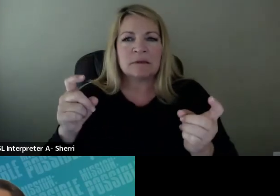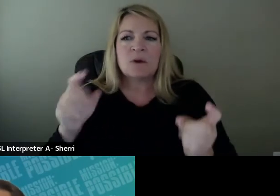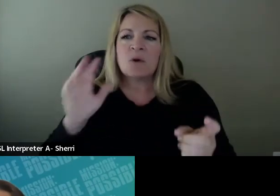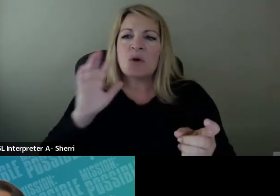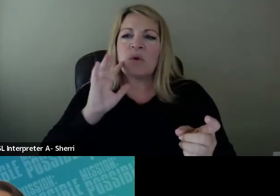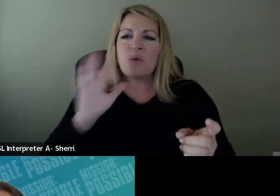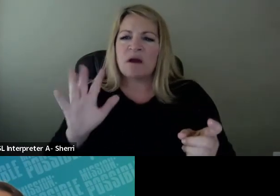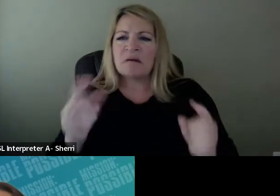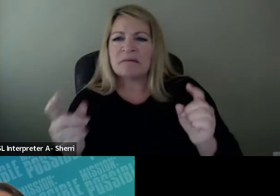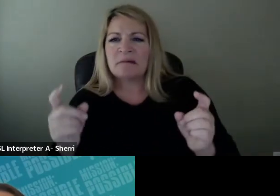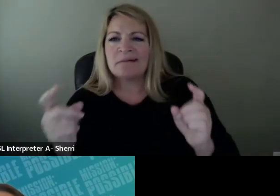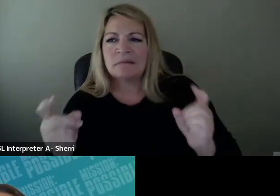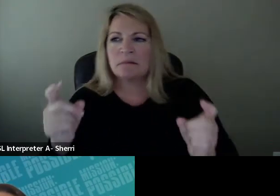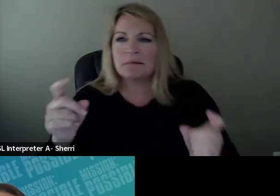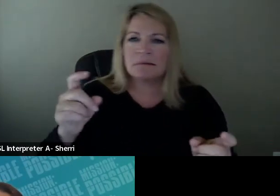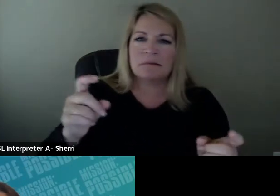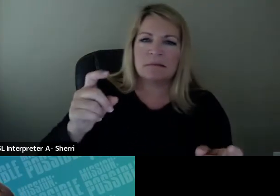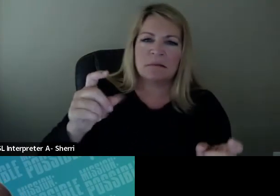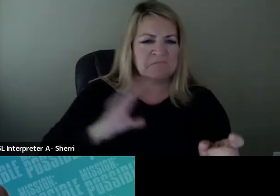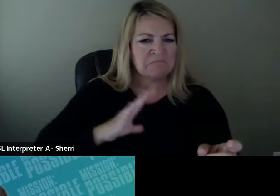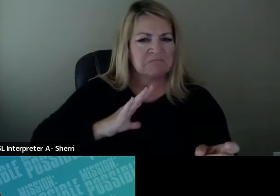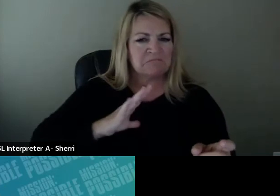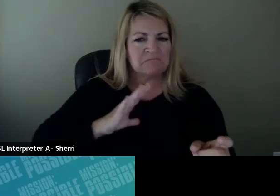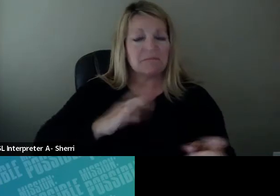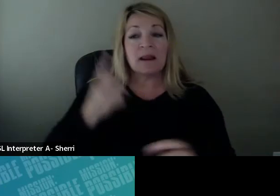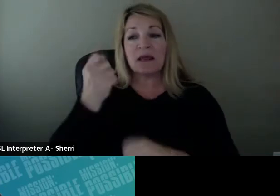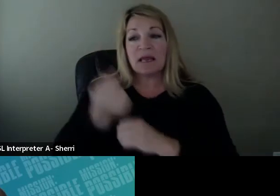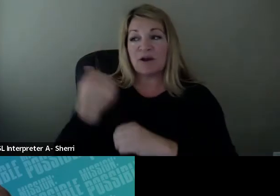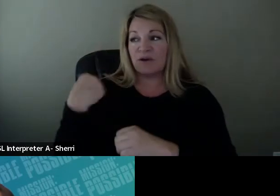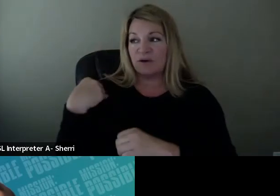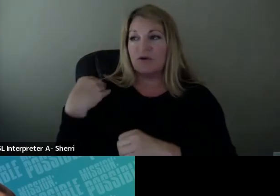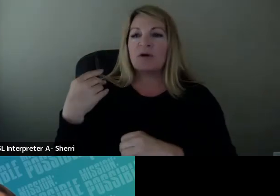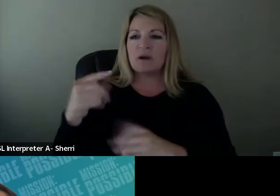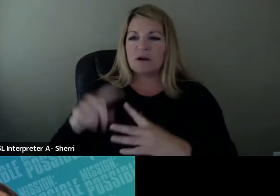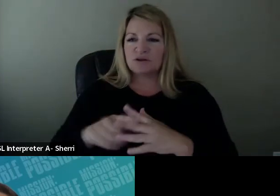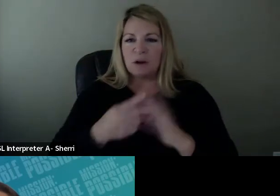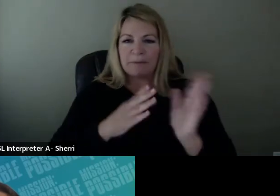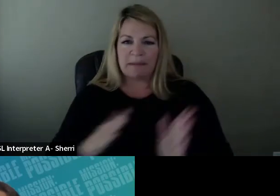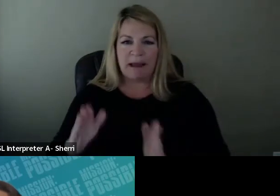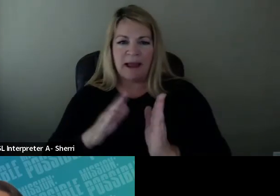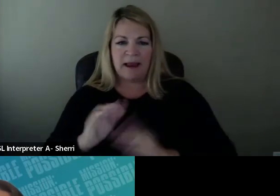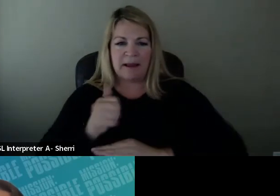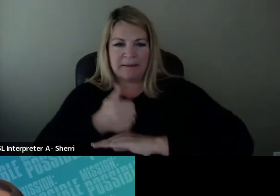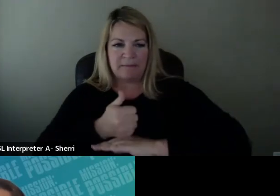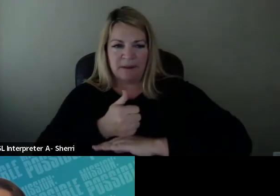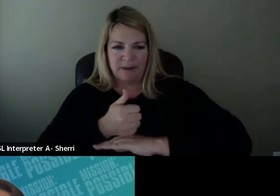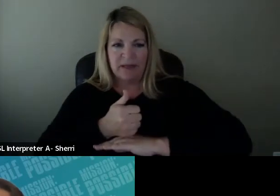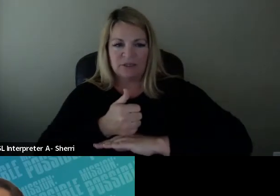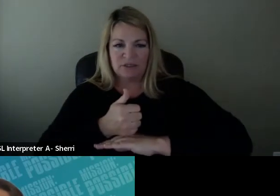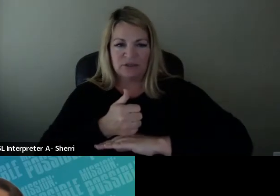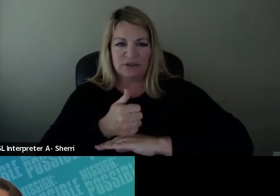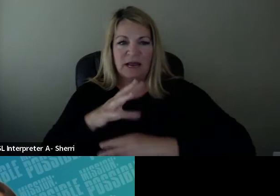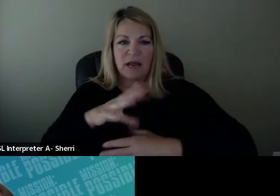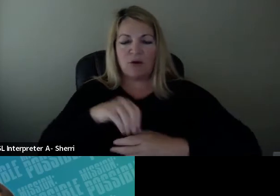that is okay. And so year 1 last year started with planning and implementation. It